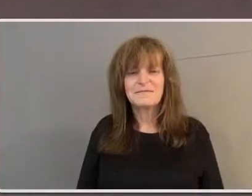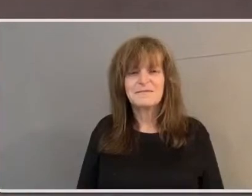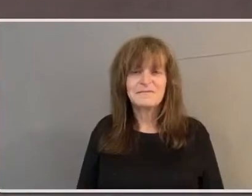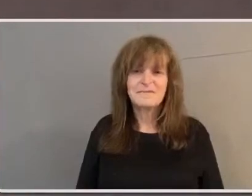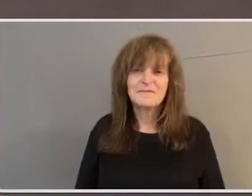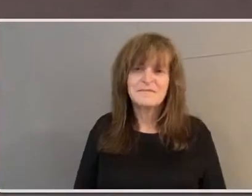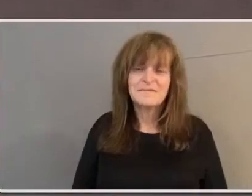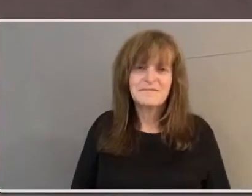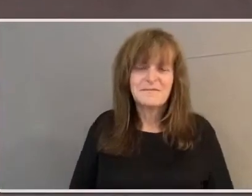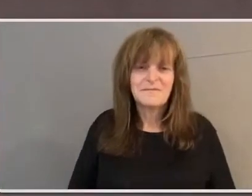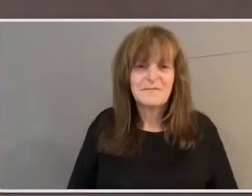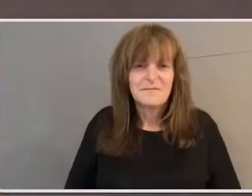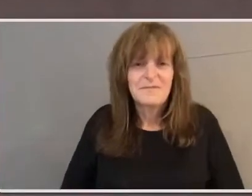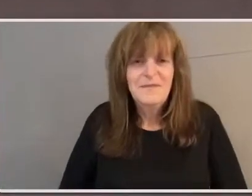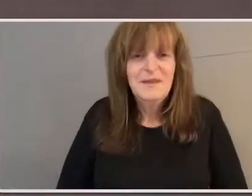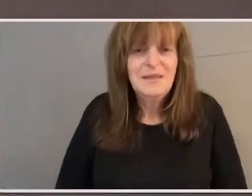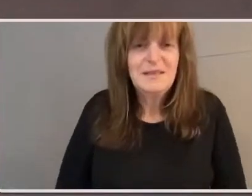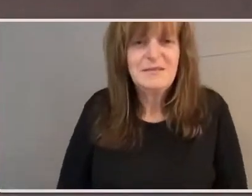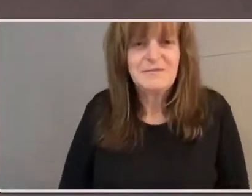Congratulations, Minister Williams.